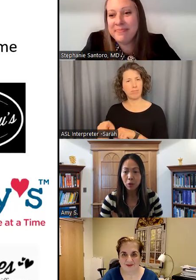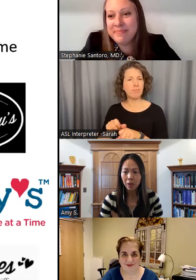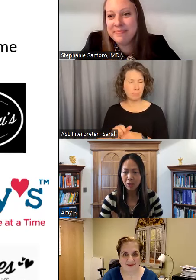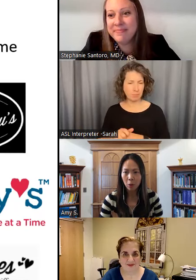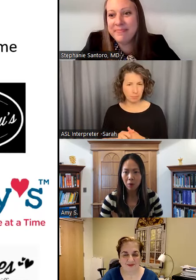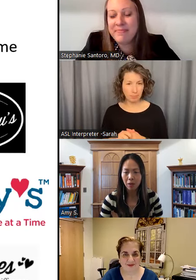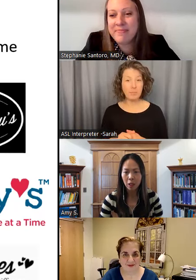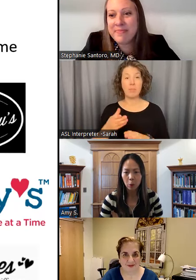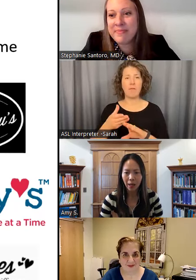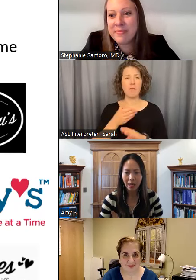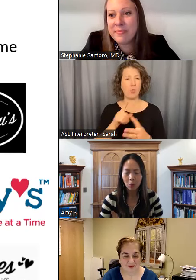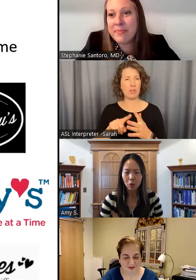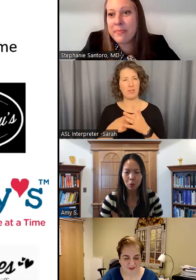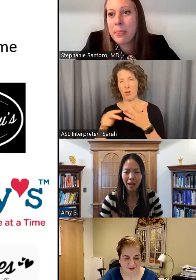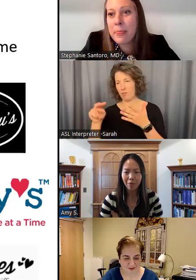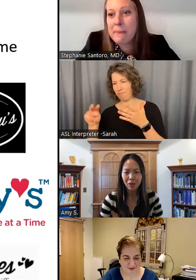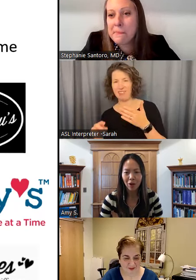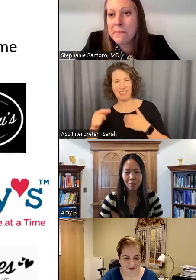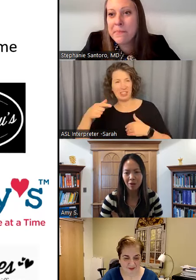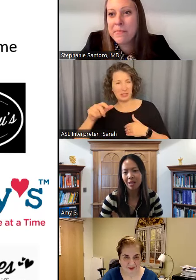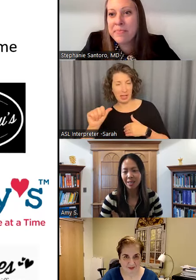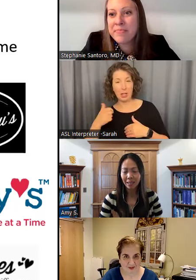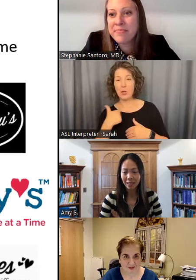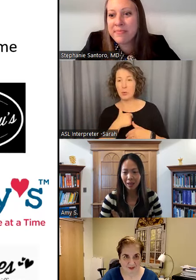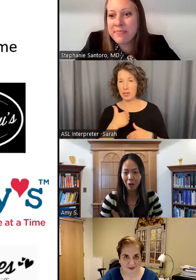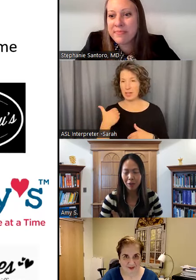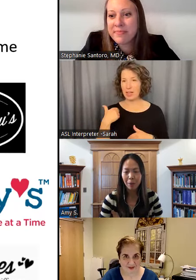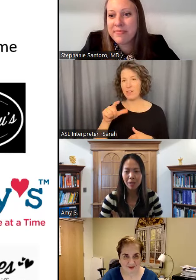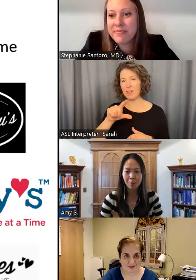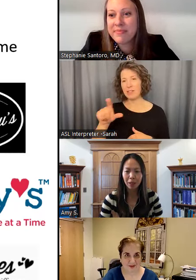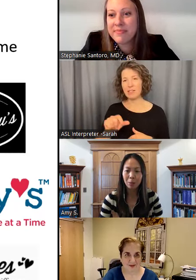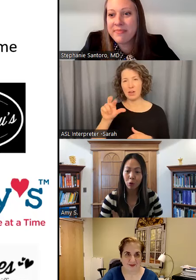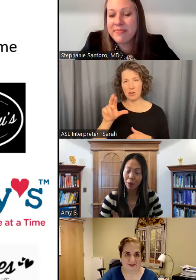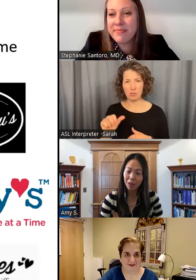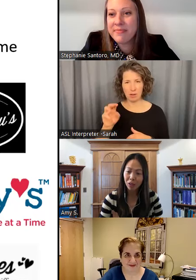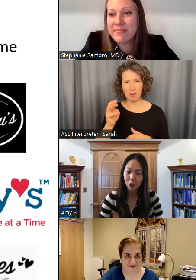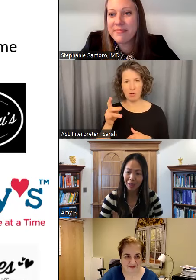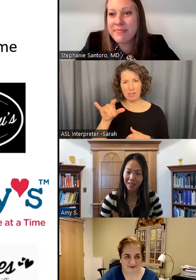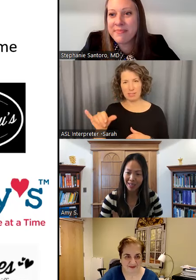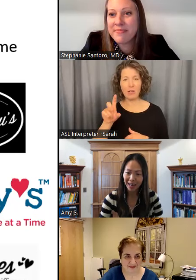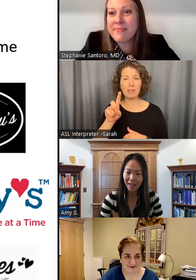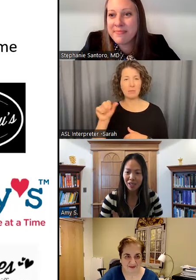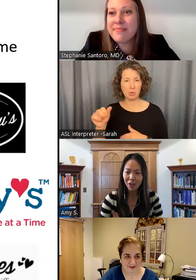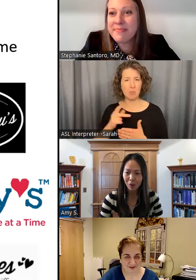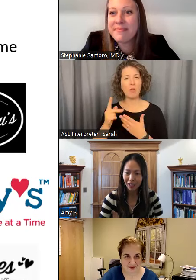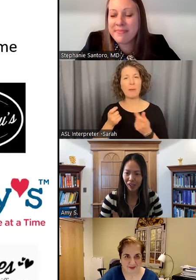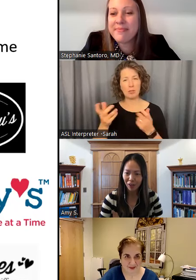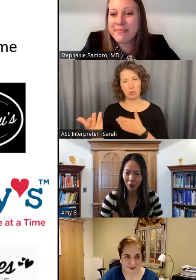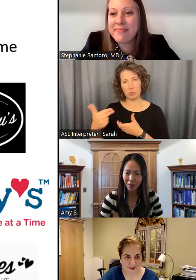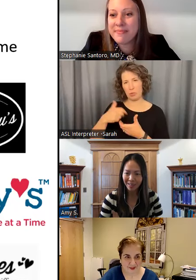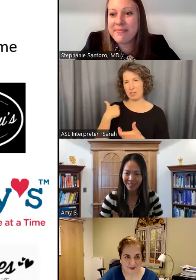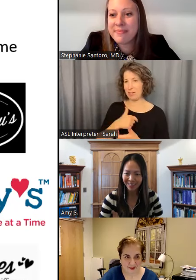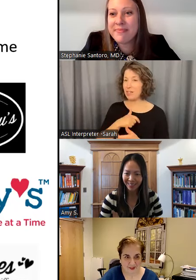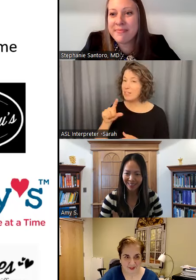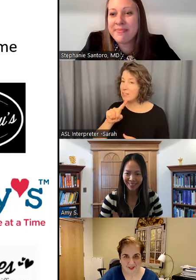Before we do get started with the Q&As, we do have Zara Mir-Hosseini, our Disability Program Manager, joining us today. Zara, would you like to share